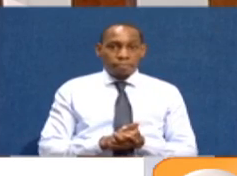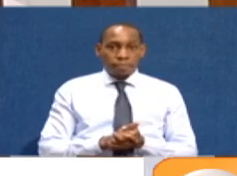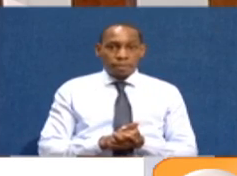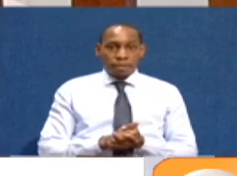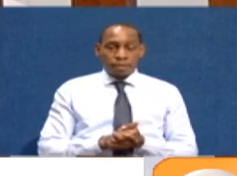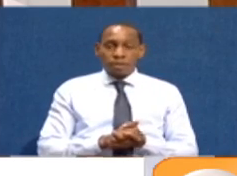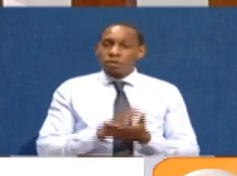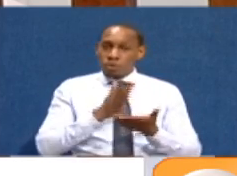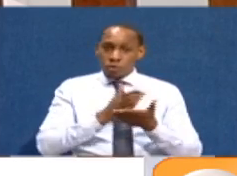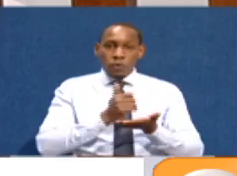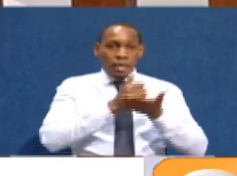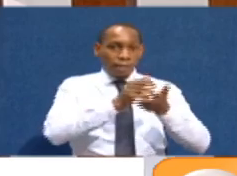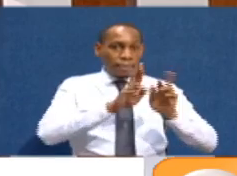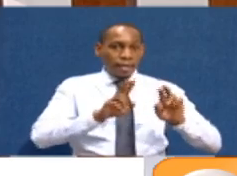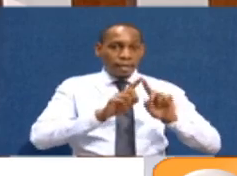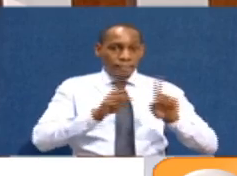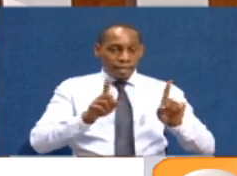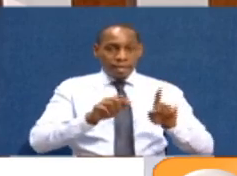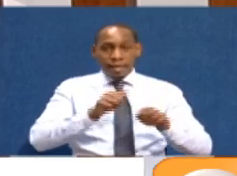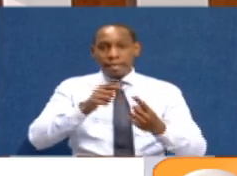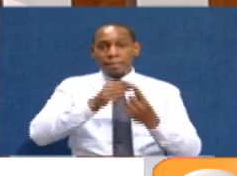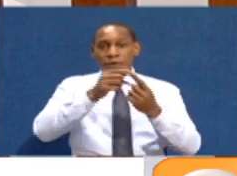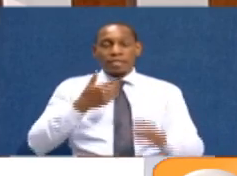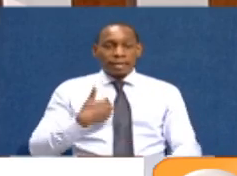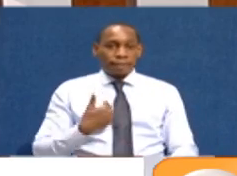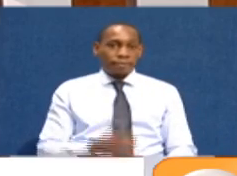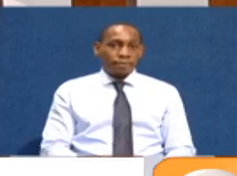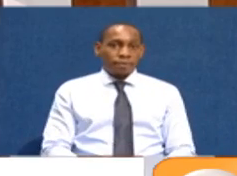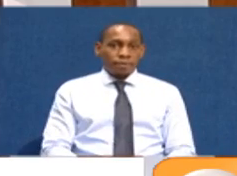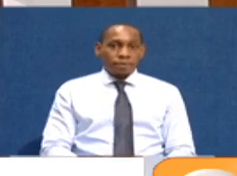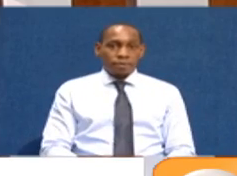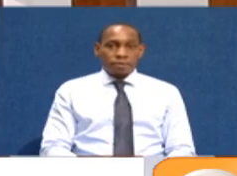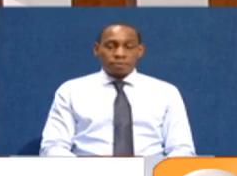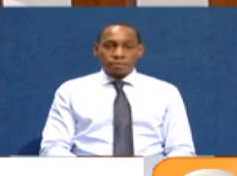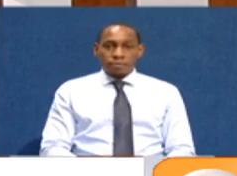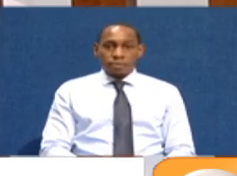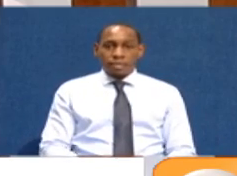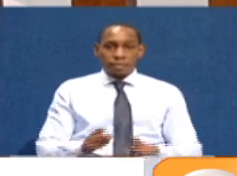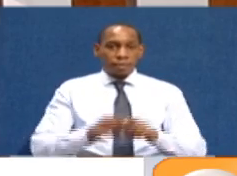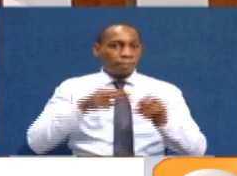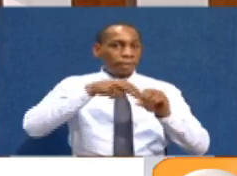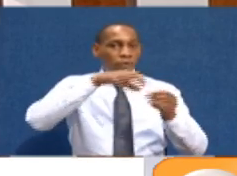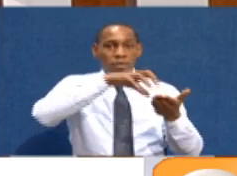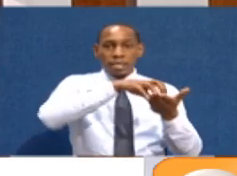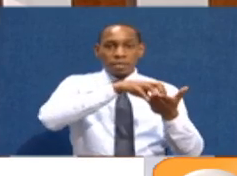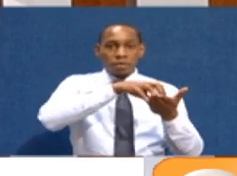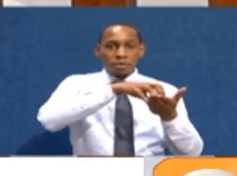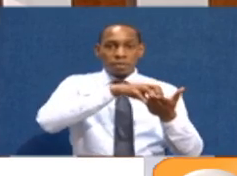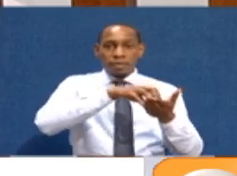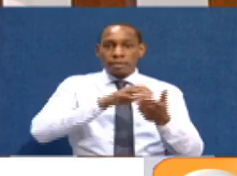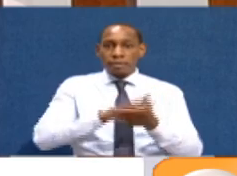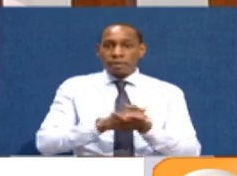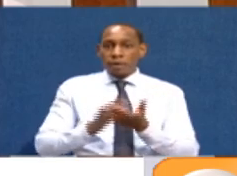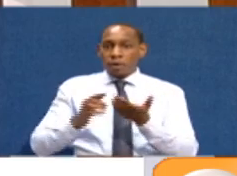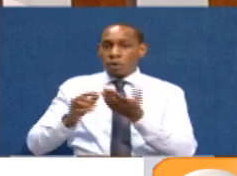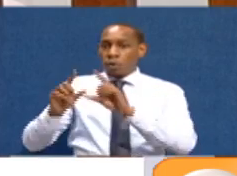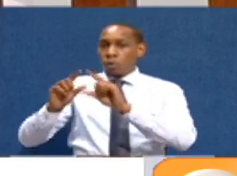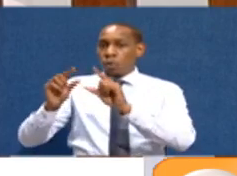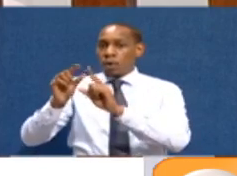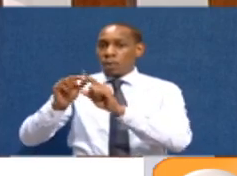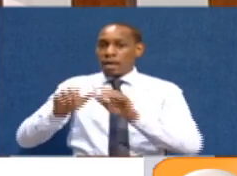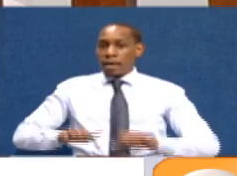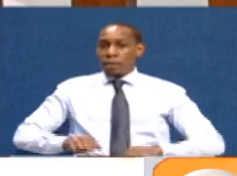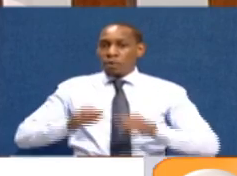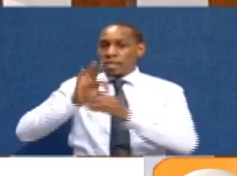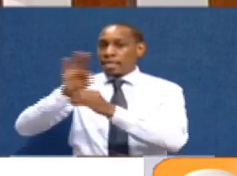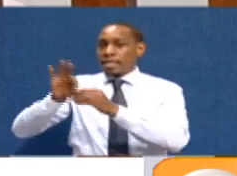By give back, of course, yes, but you should give me something, right? It comes a lot, whether it's at the petrol stations or whatever. The same Kubwa, you know, siu tununulia